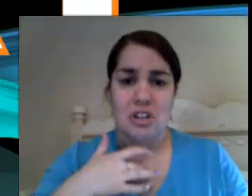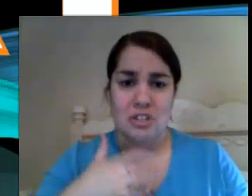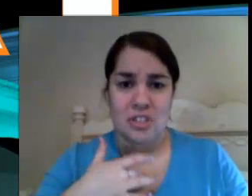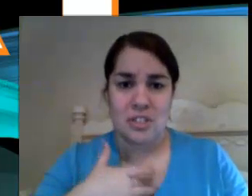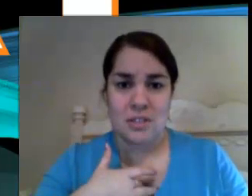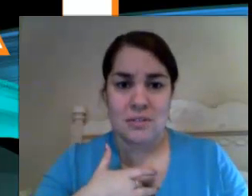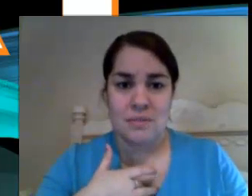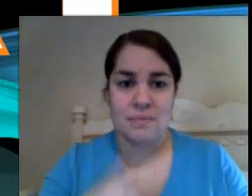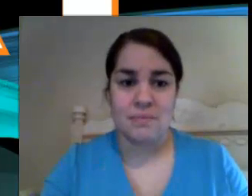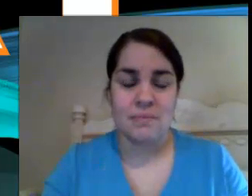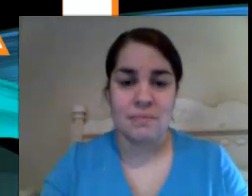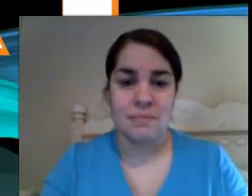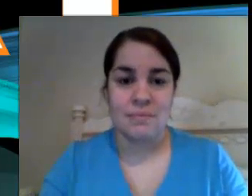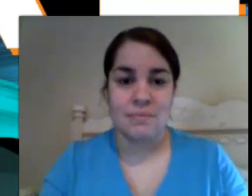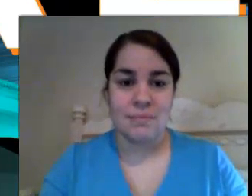hurt,